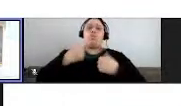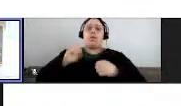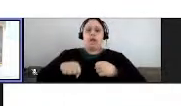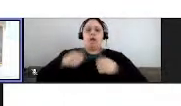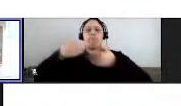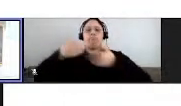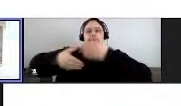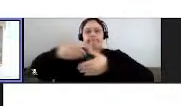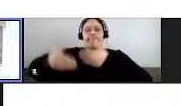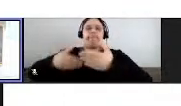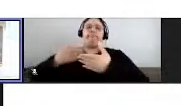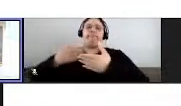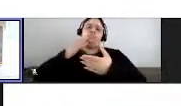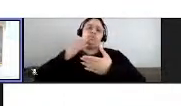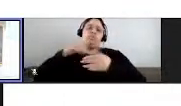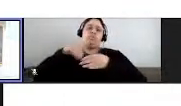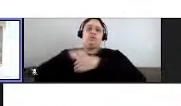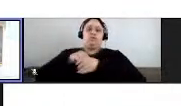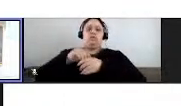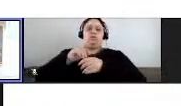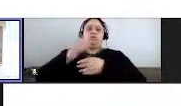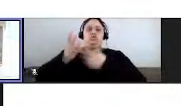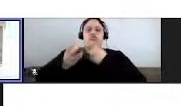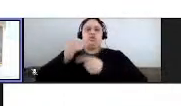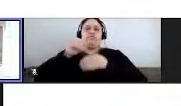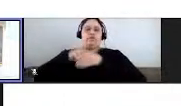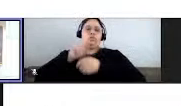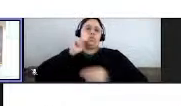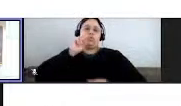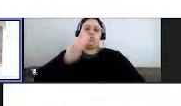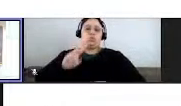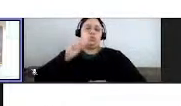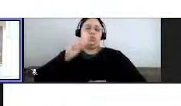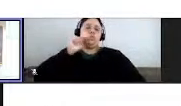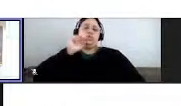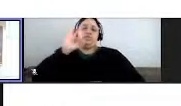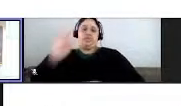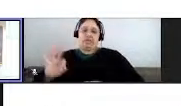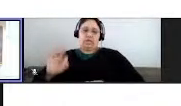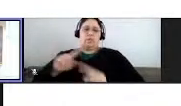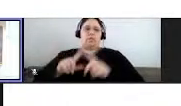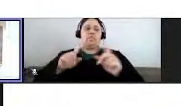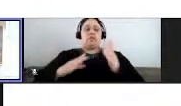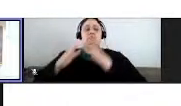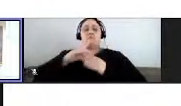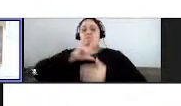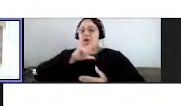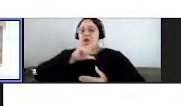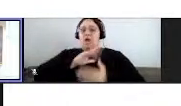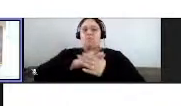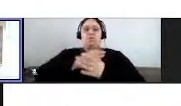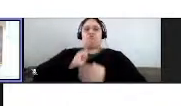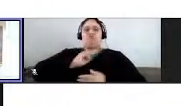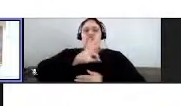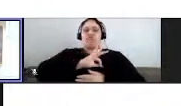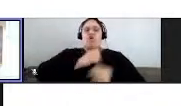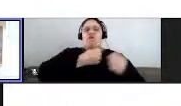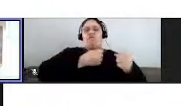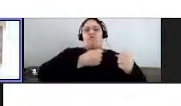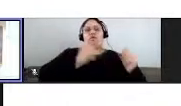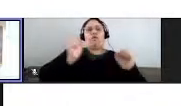making some significant progress towards achieving it in quarter two or quarter three. But this is mainly because staff was reassigned